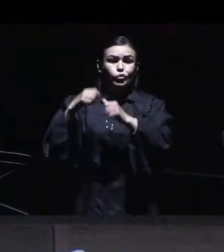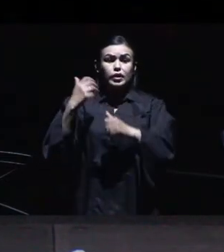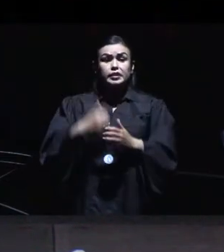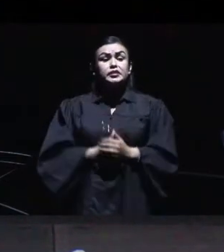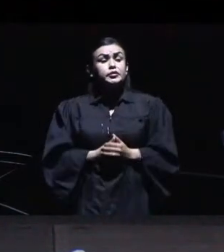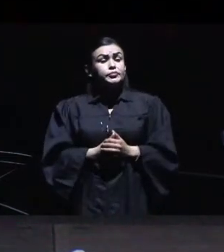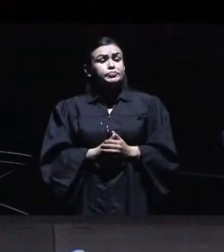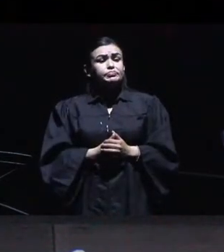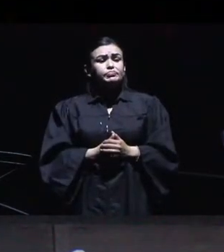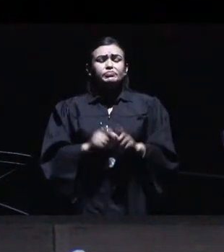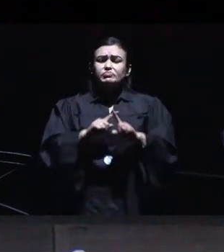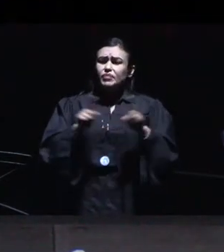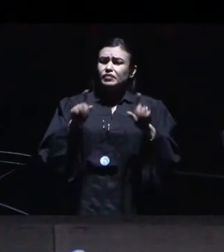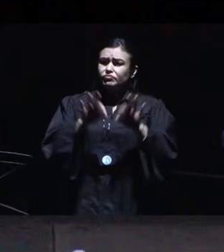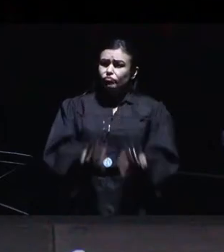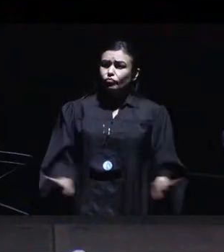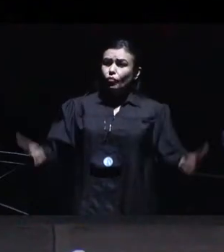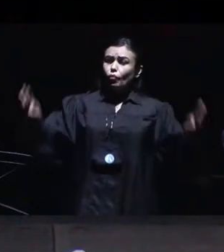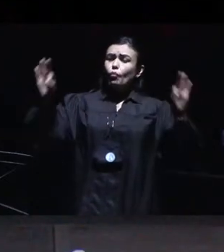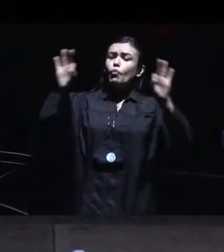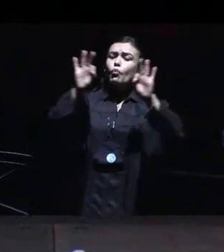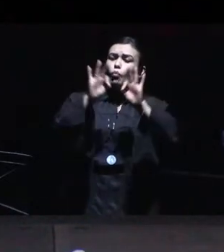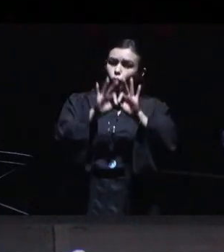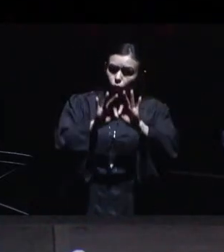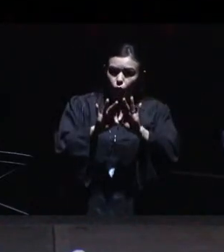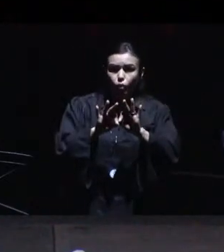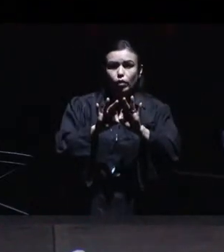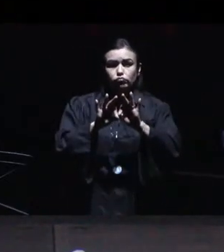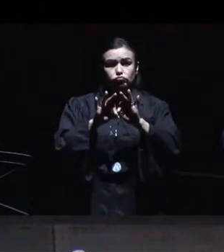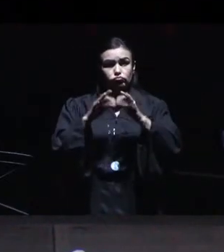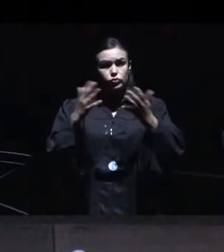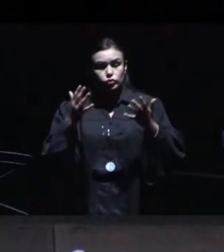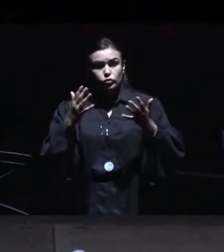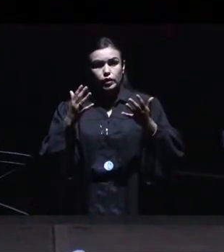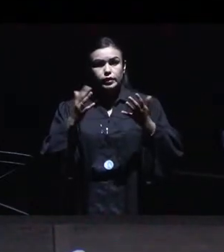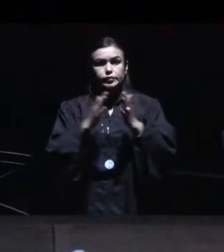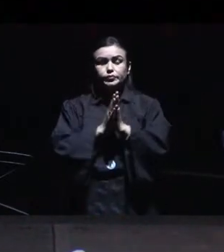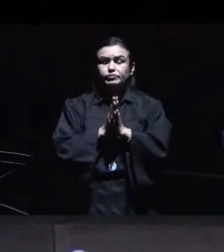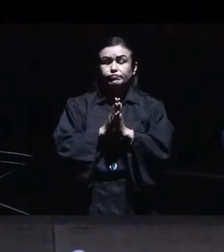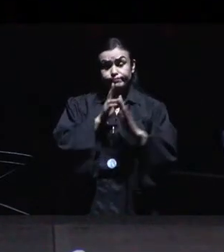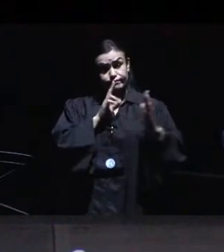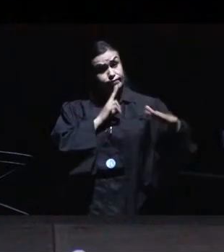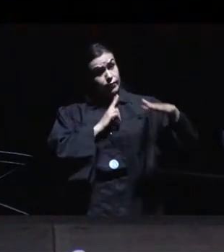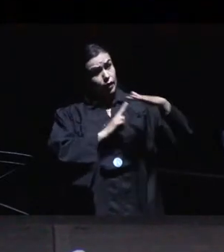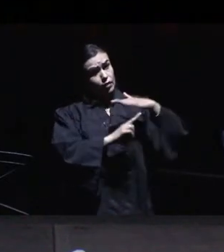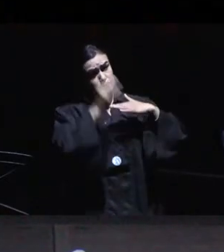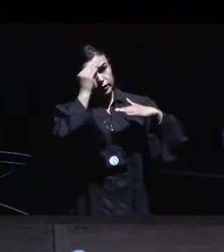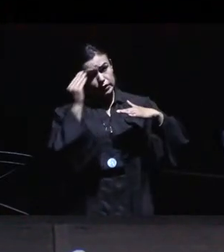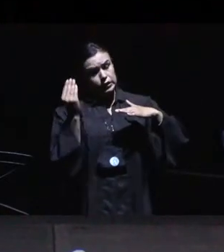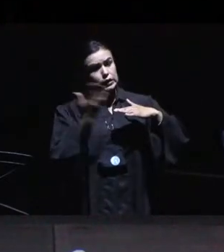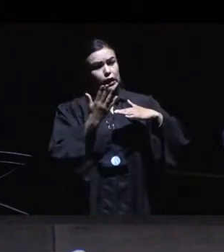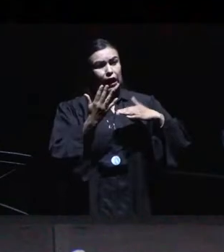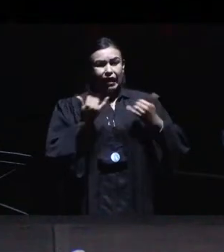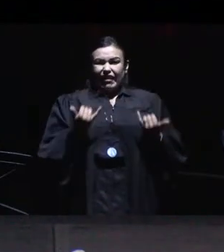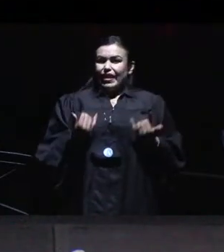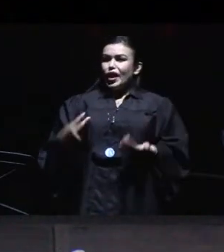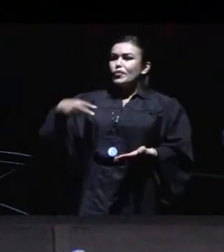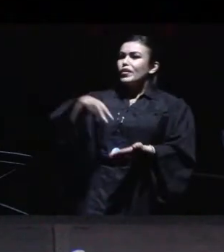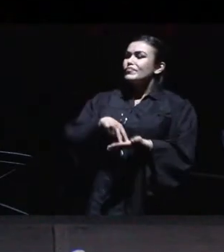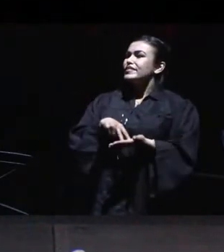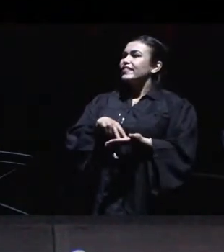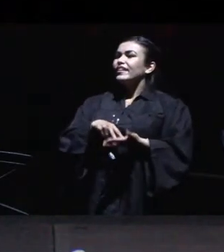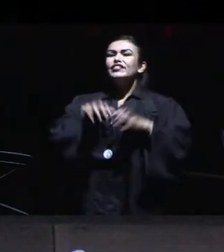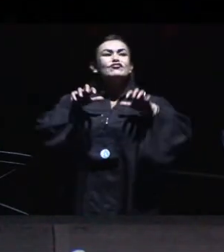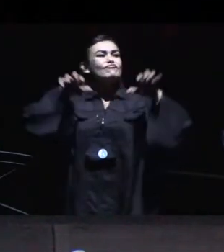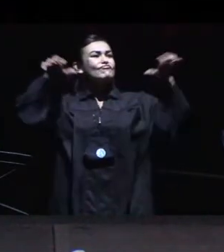But more importantly, and I do this with a lot of very being humble, have allowed me the opportunity to stand before you and be your commencement